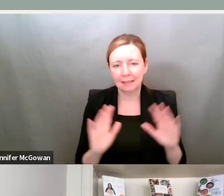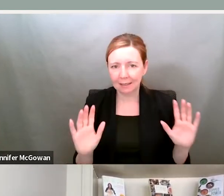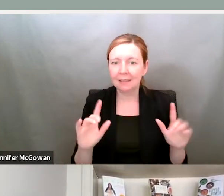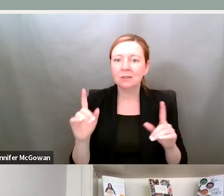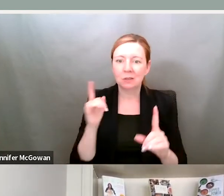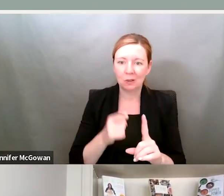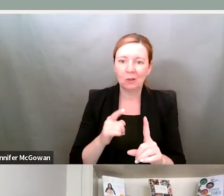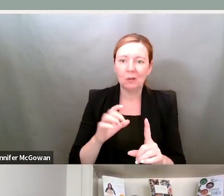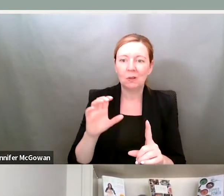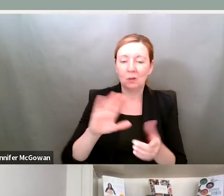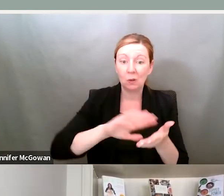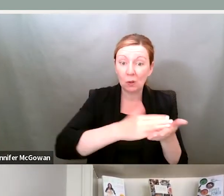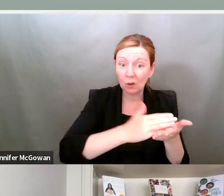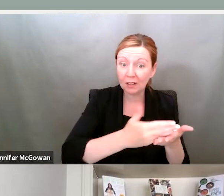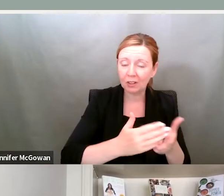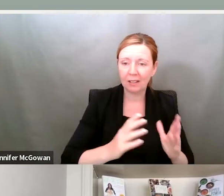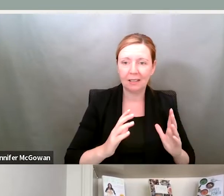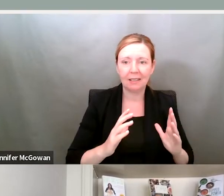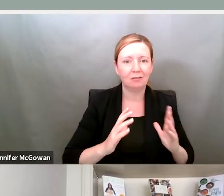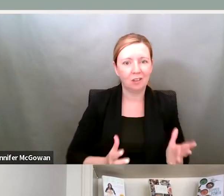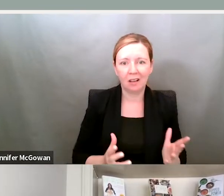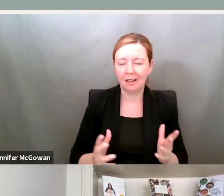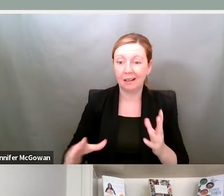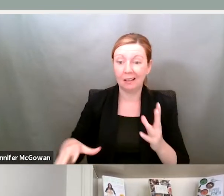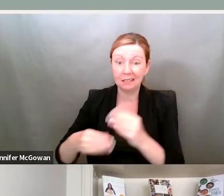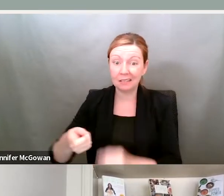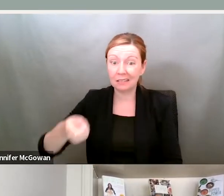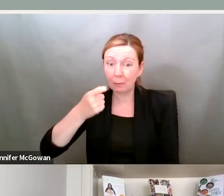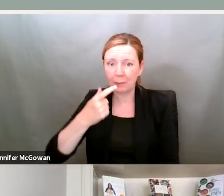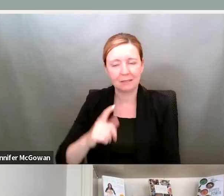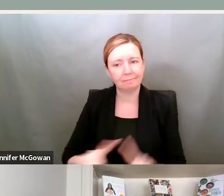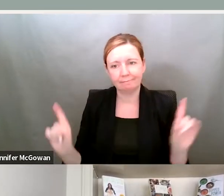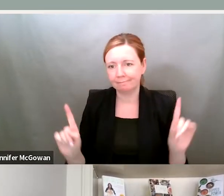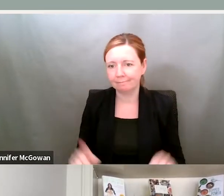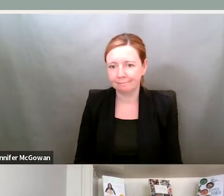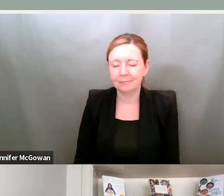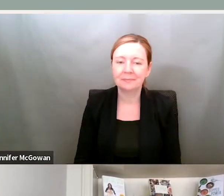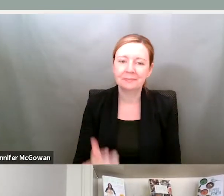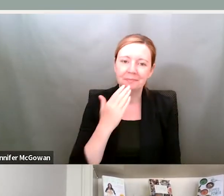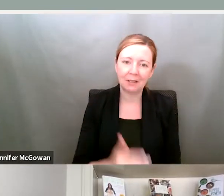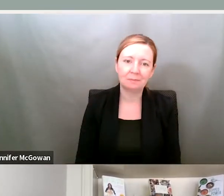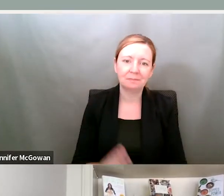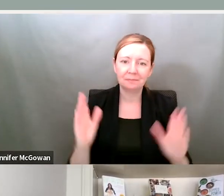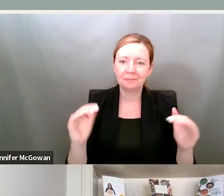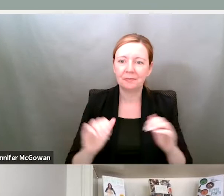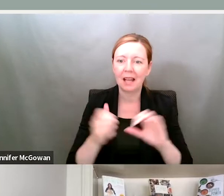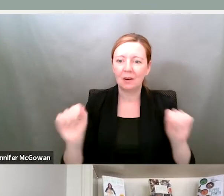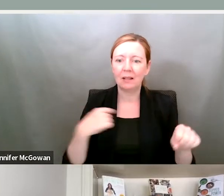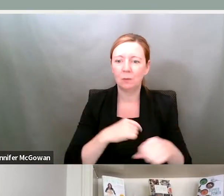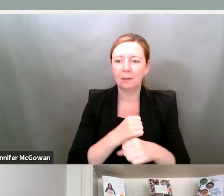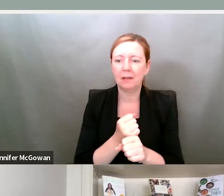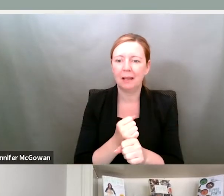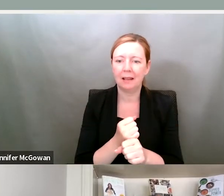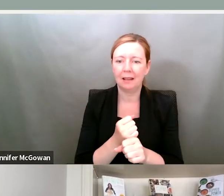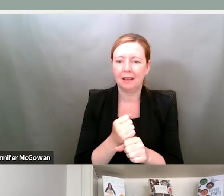it comes to culinary use, that's very different from supplement use. Thank you. How can we make such